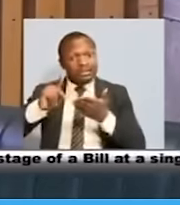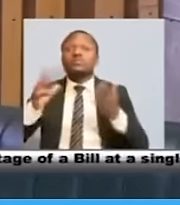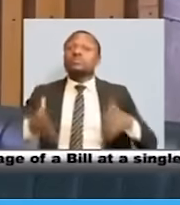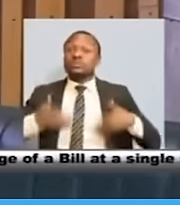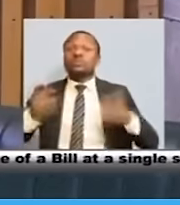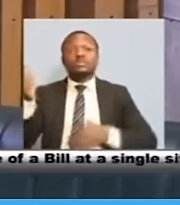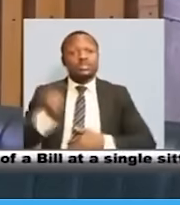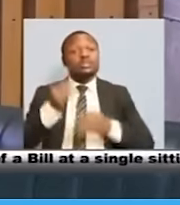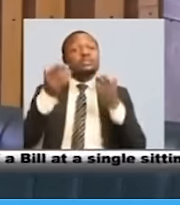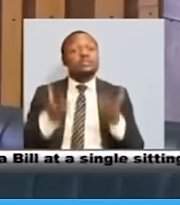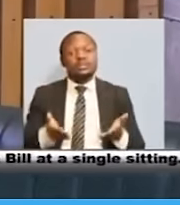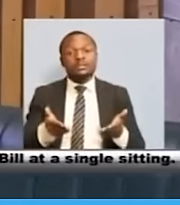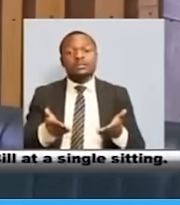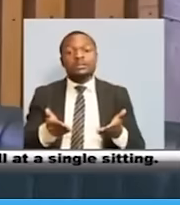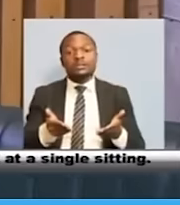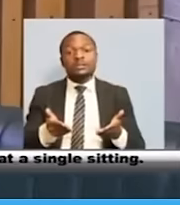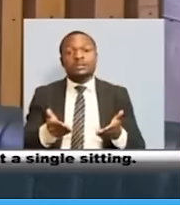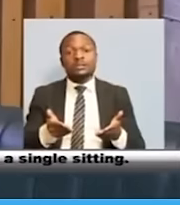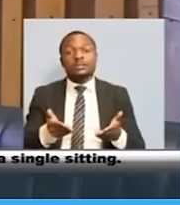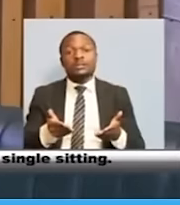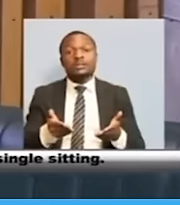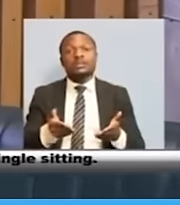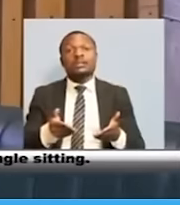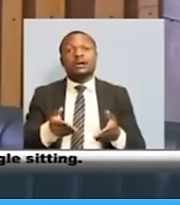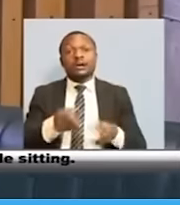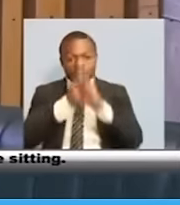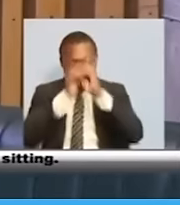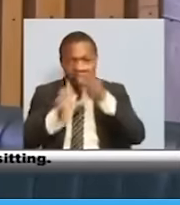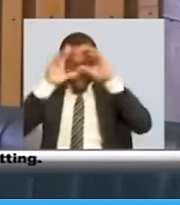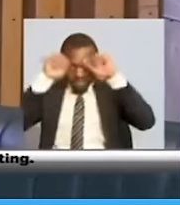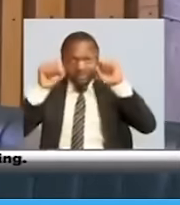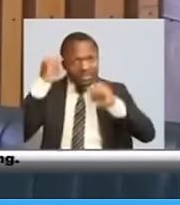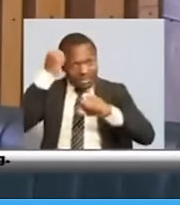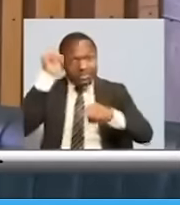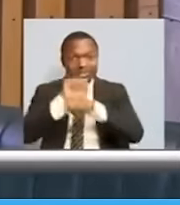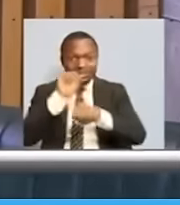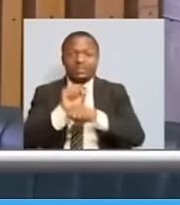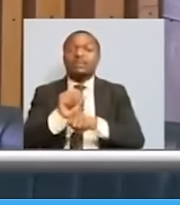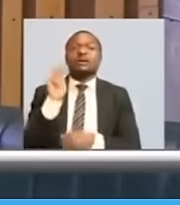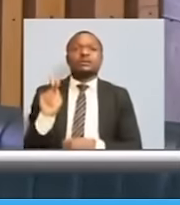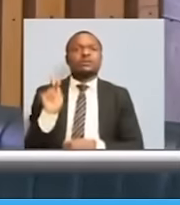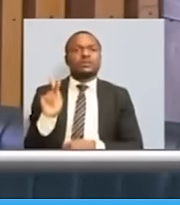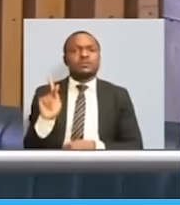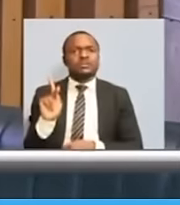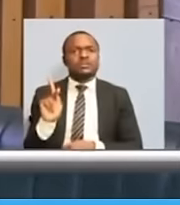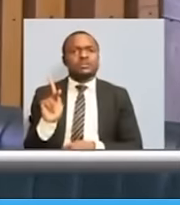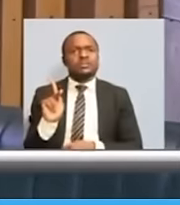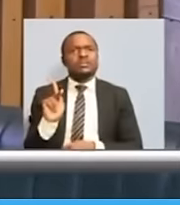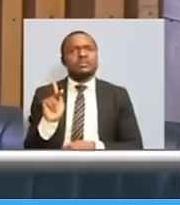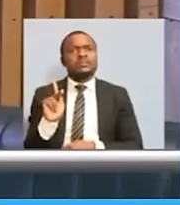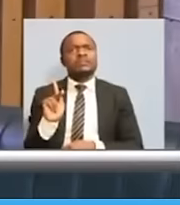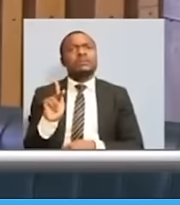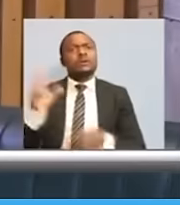she came here, that the non-mangonomics are now working. The kwacha, which had artificially